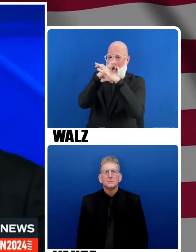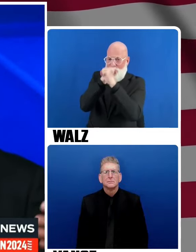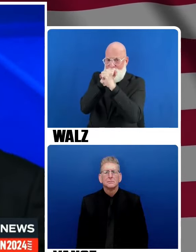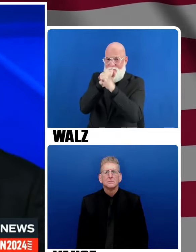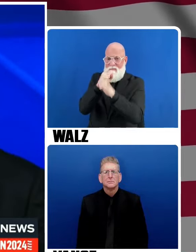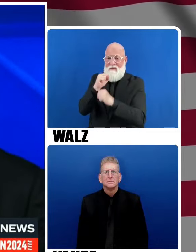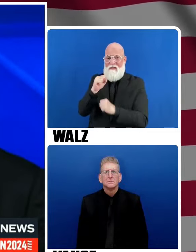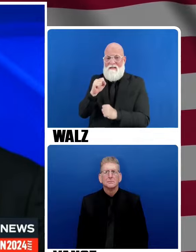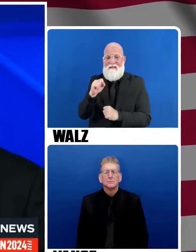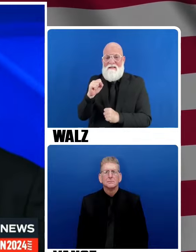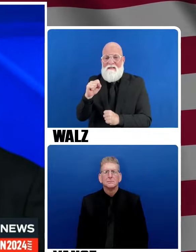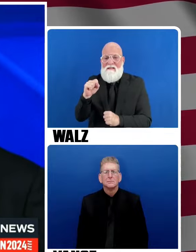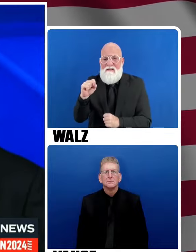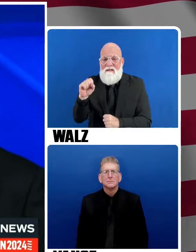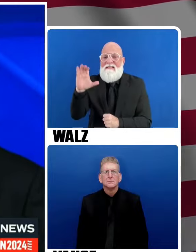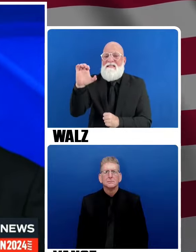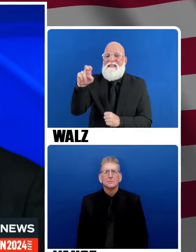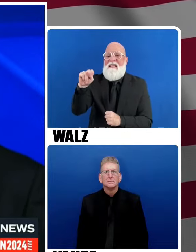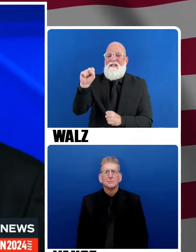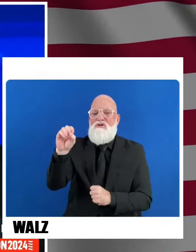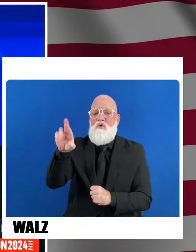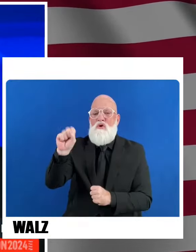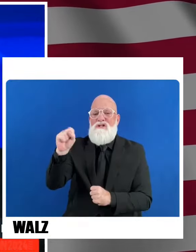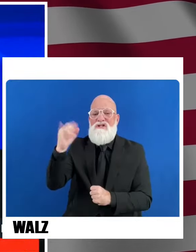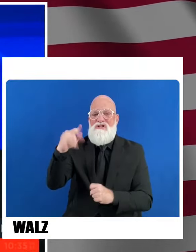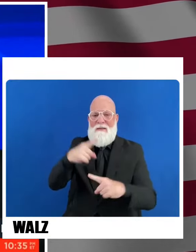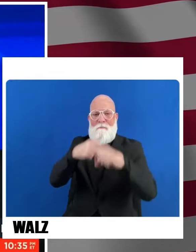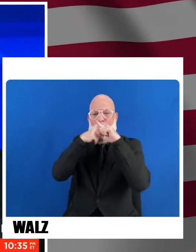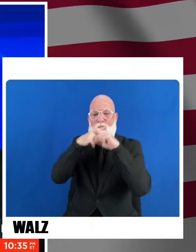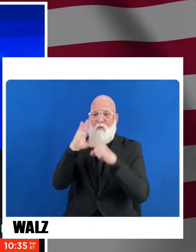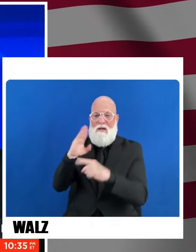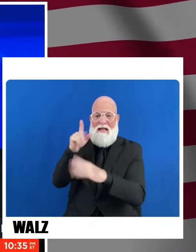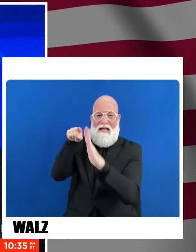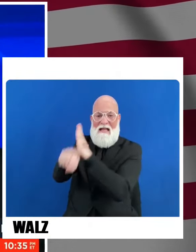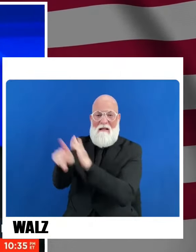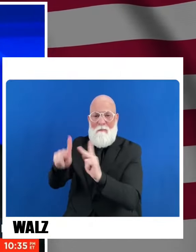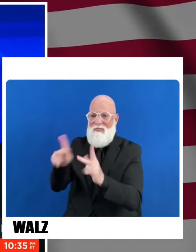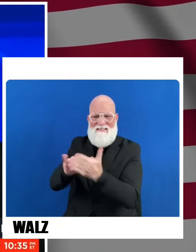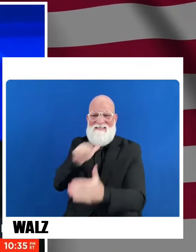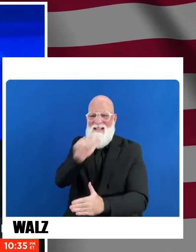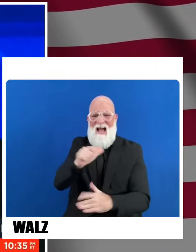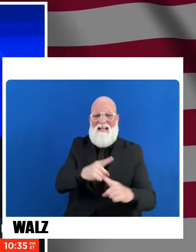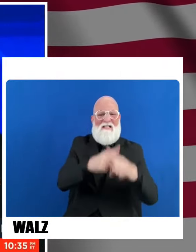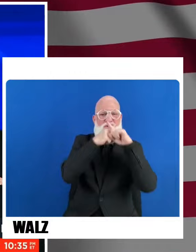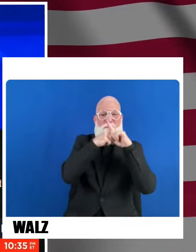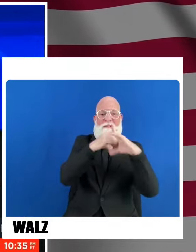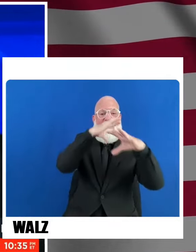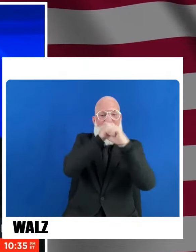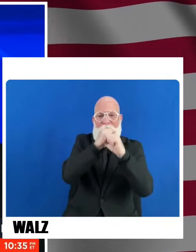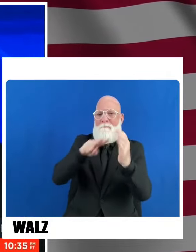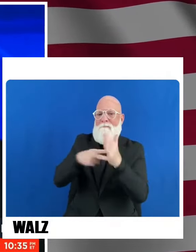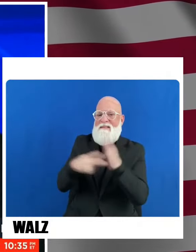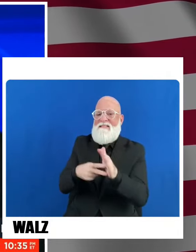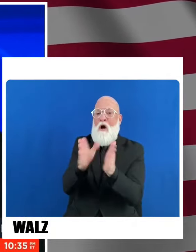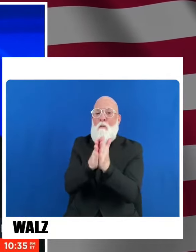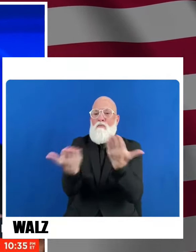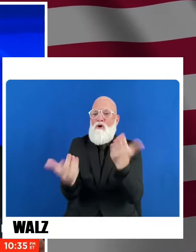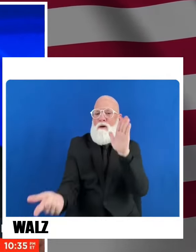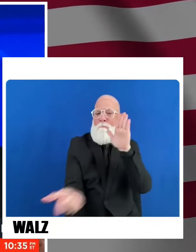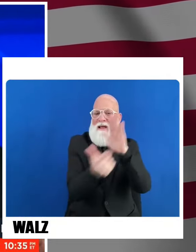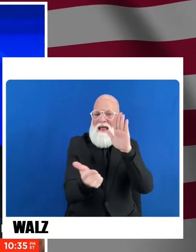kill someone, threatening to do something, that's not censorship. Censorship is book banning. We've seen that. We've seen that brought up. I just think